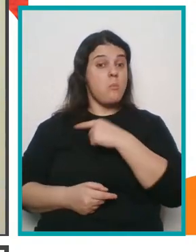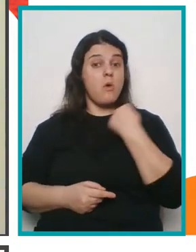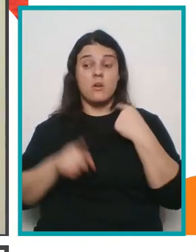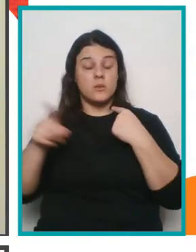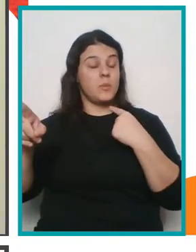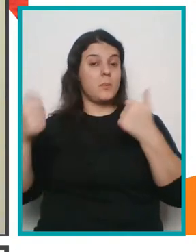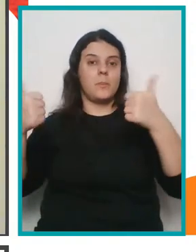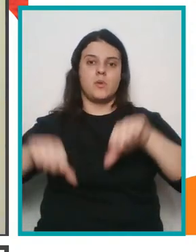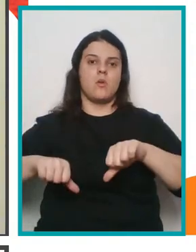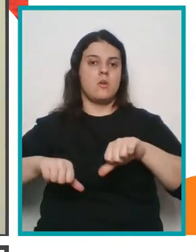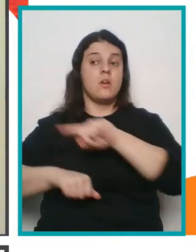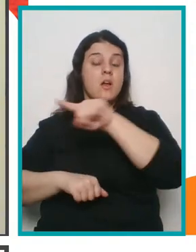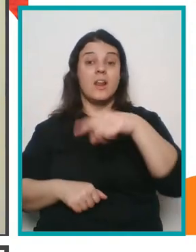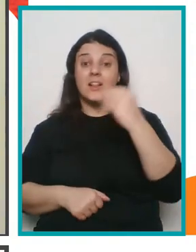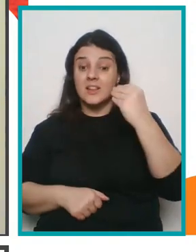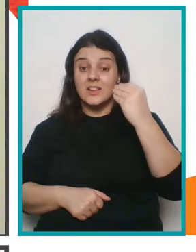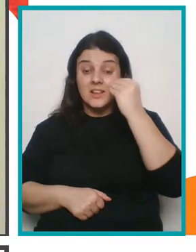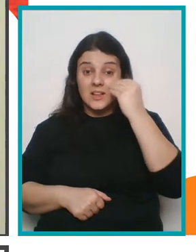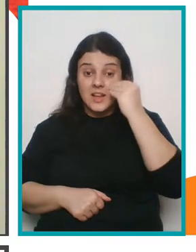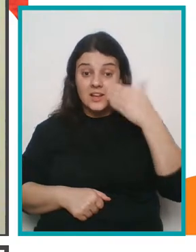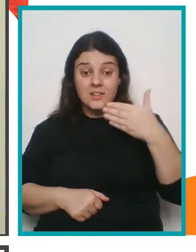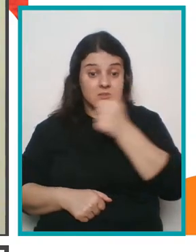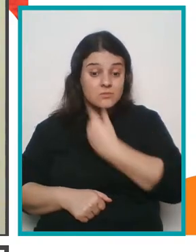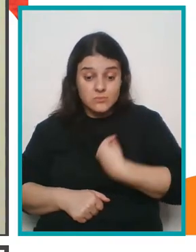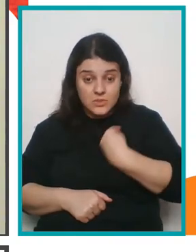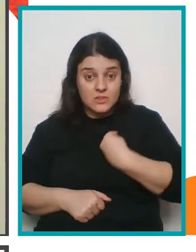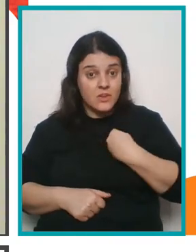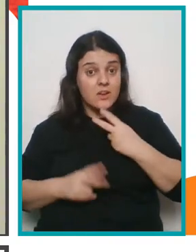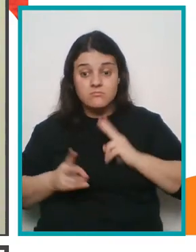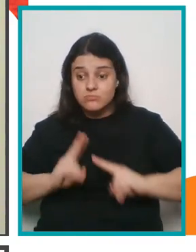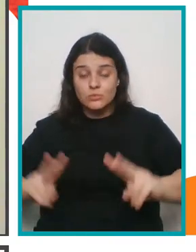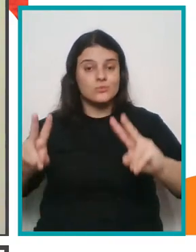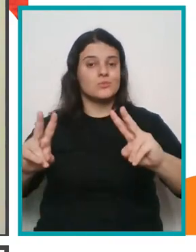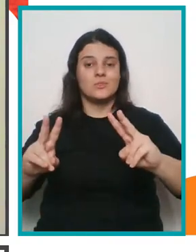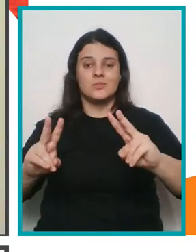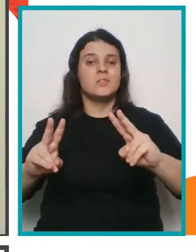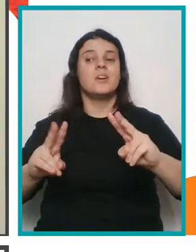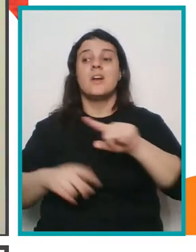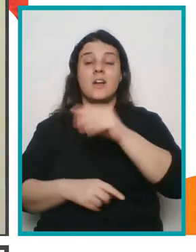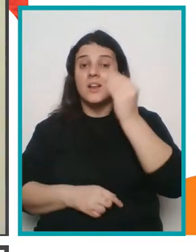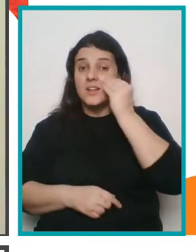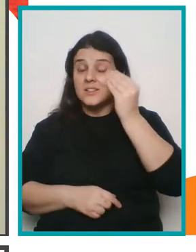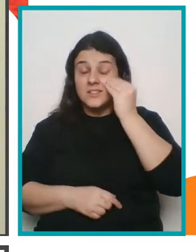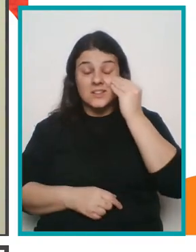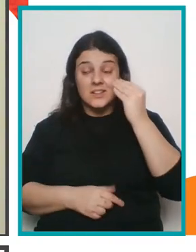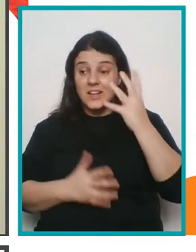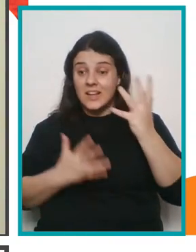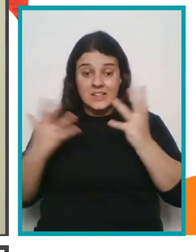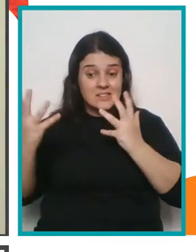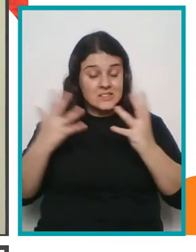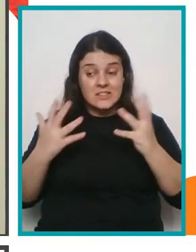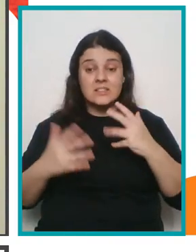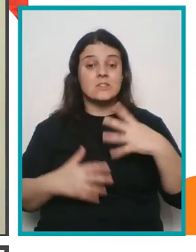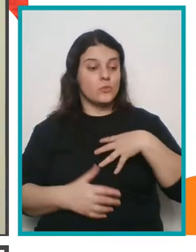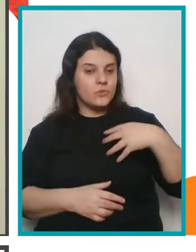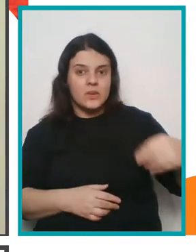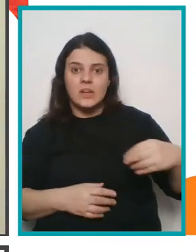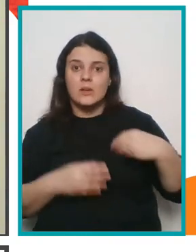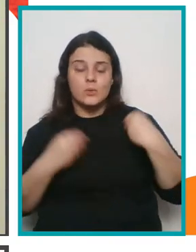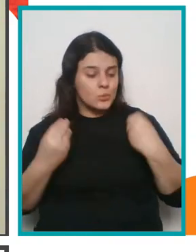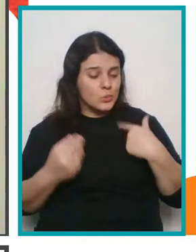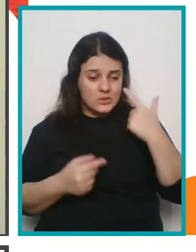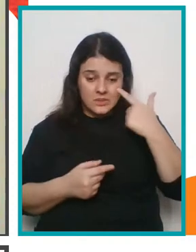are trying to get something to eat, something to drink, a place to stay, because they are losing everything because of